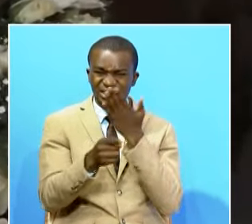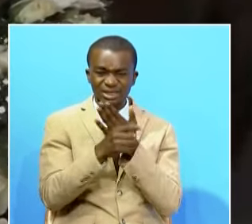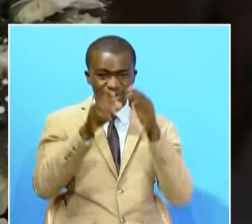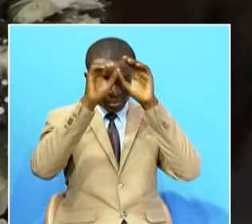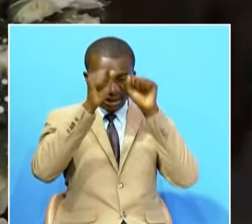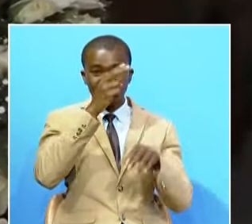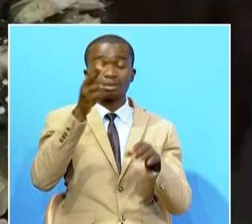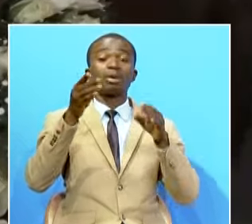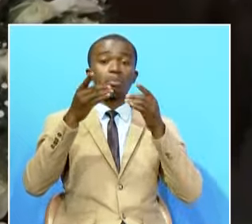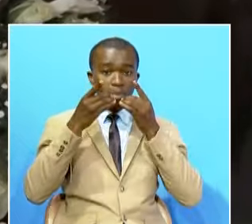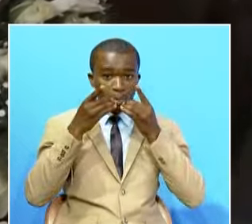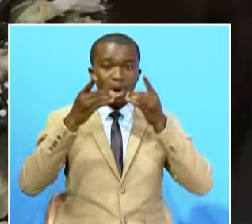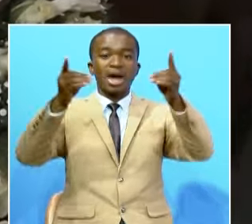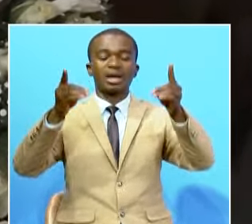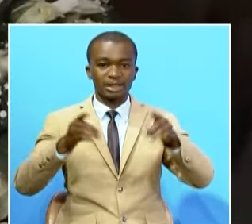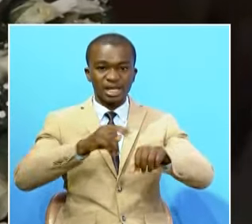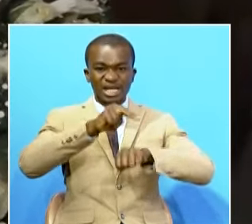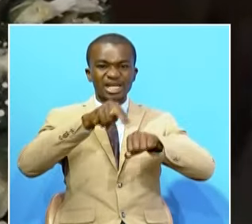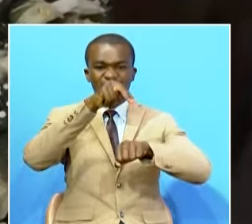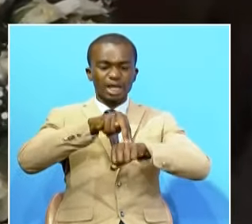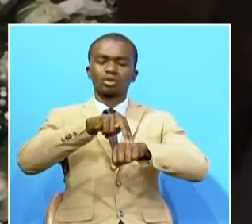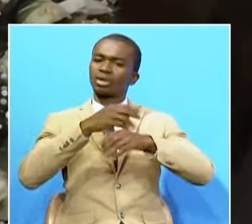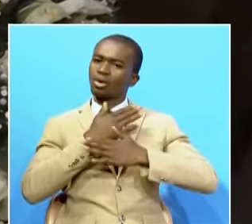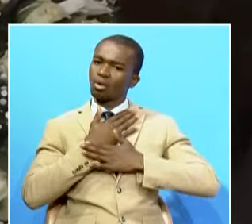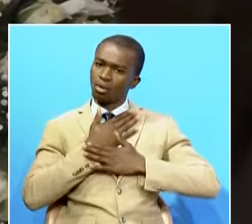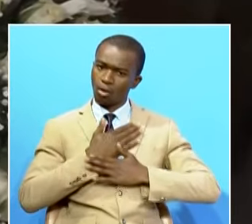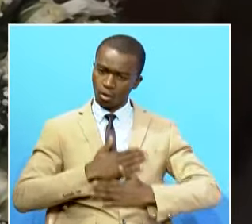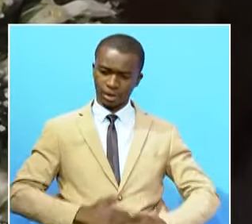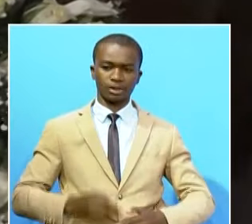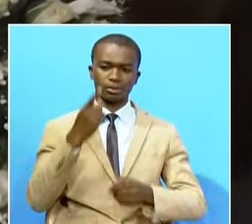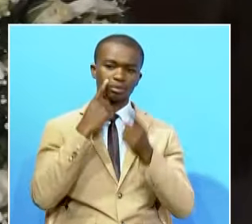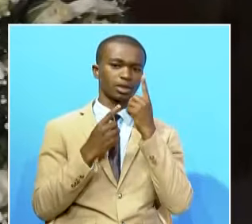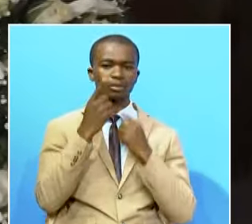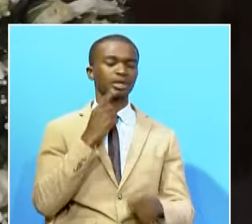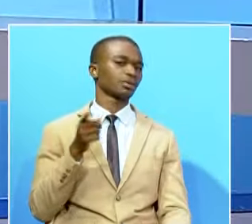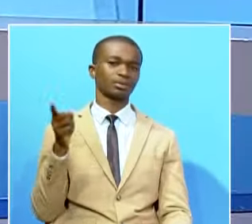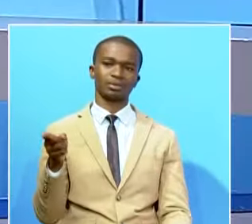the late former First Lady. Mtale Kani for Zanis News in Lusaka.